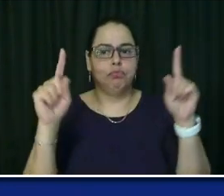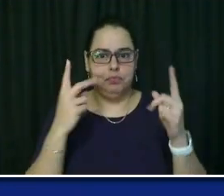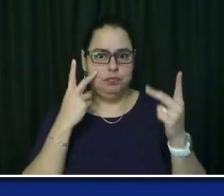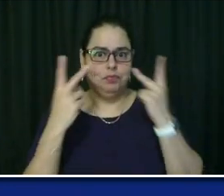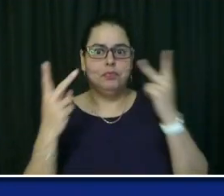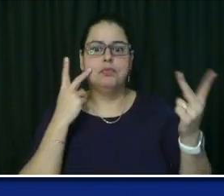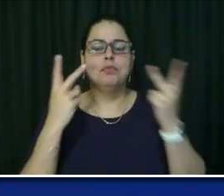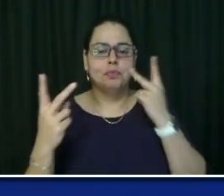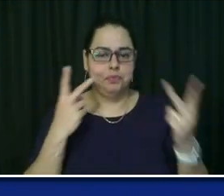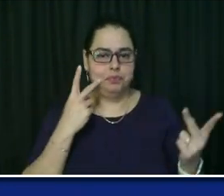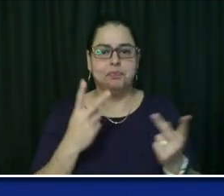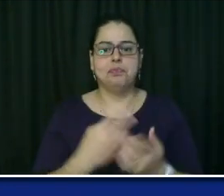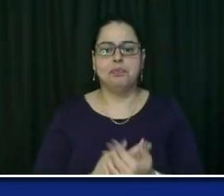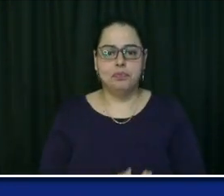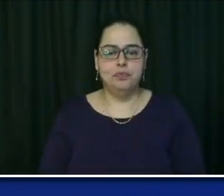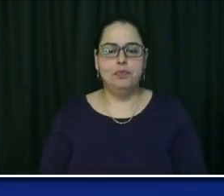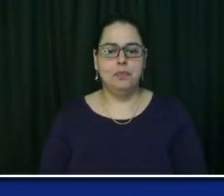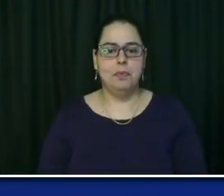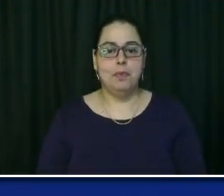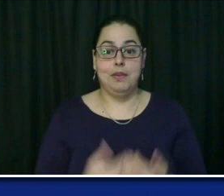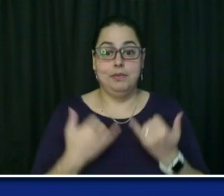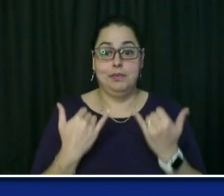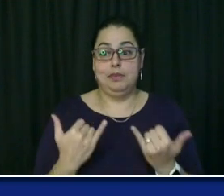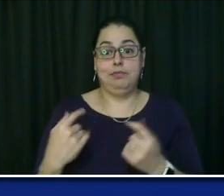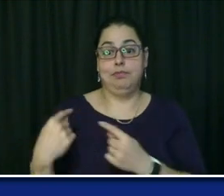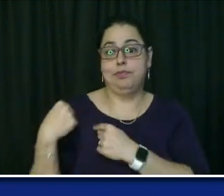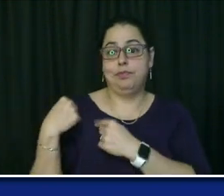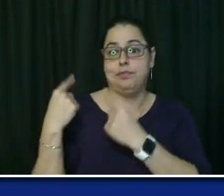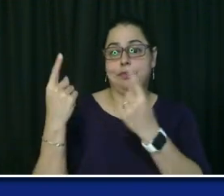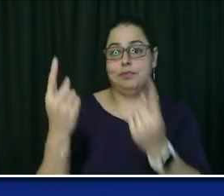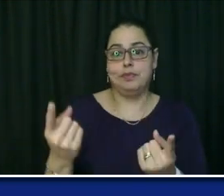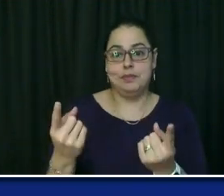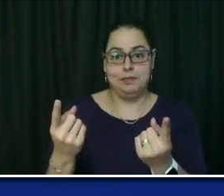now closed. All of the summertime vacation